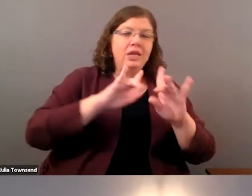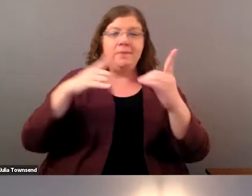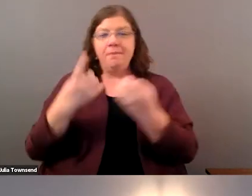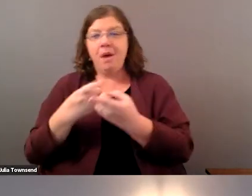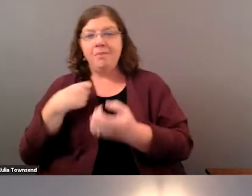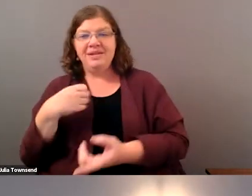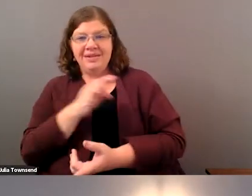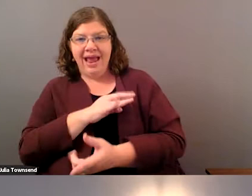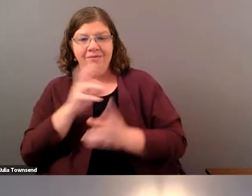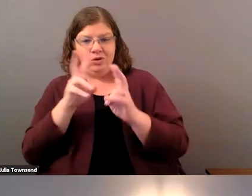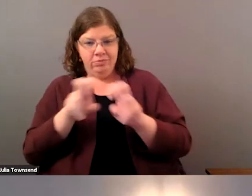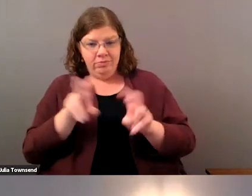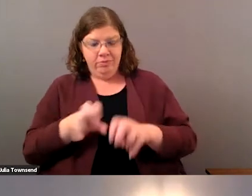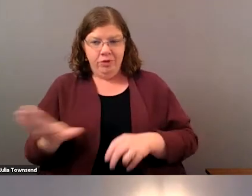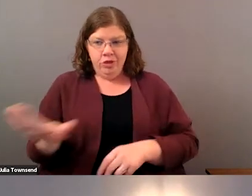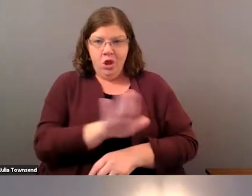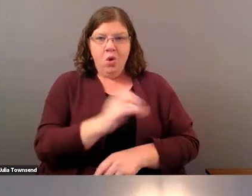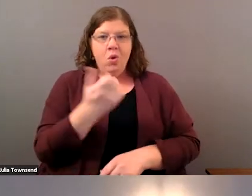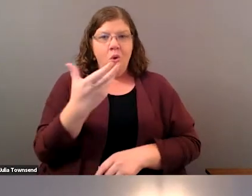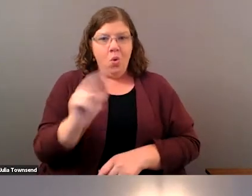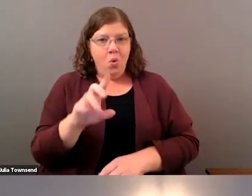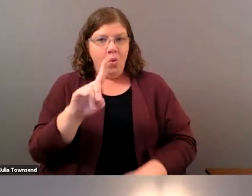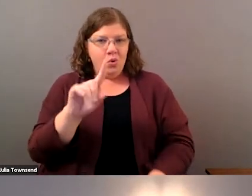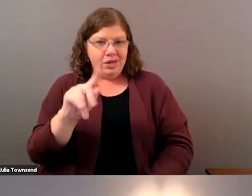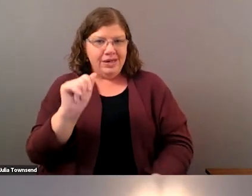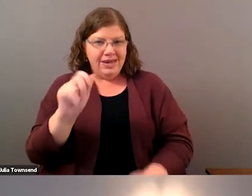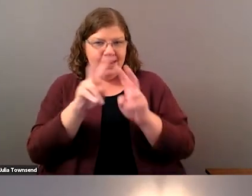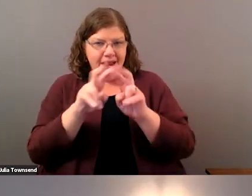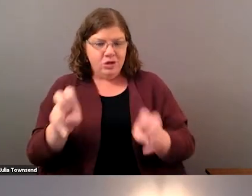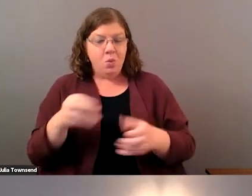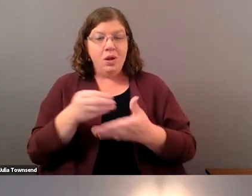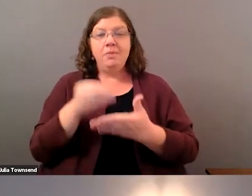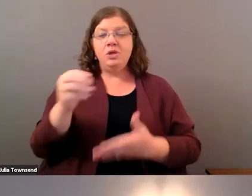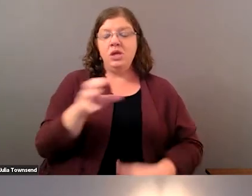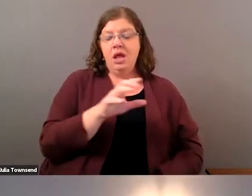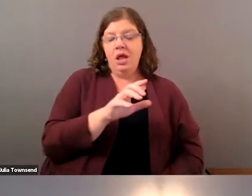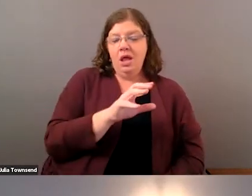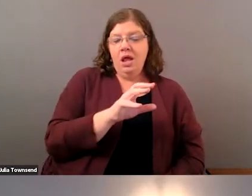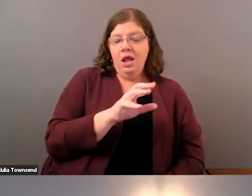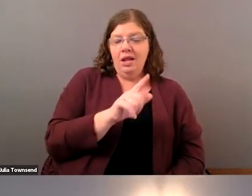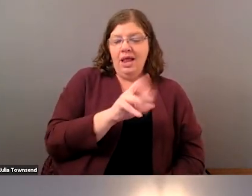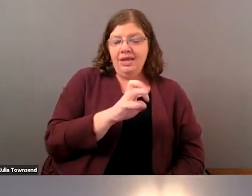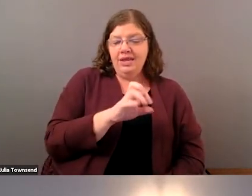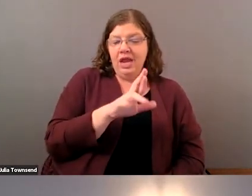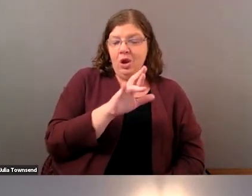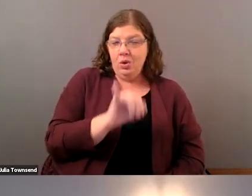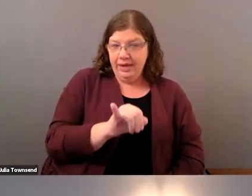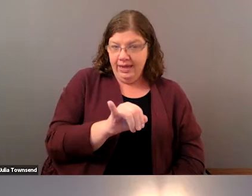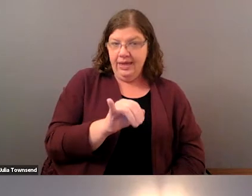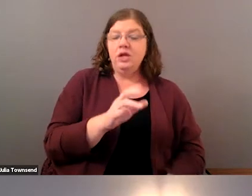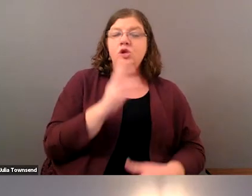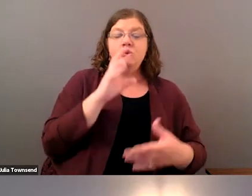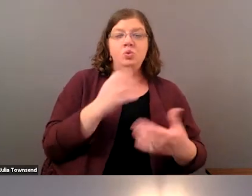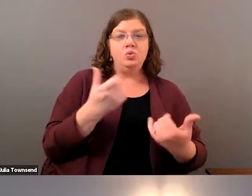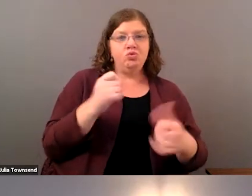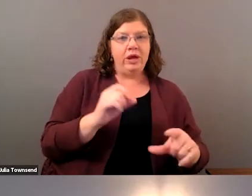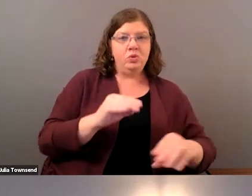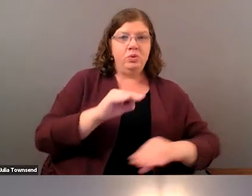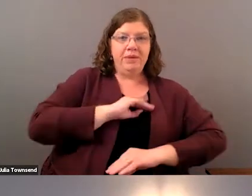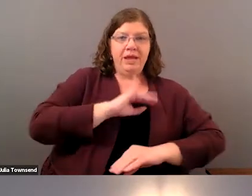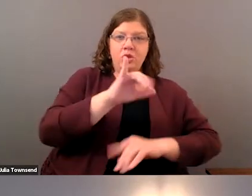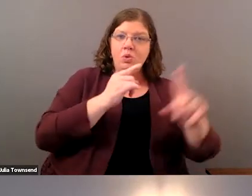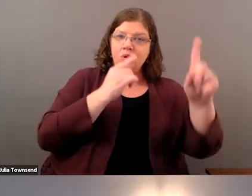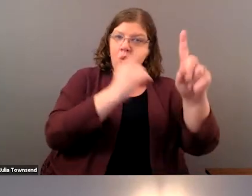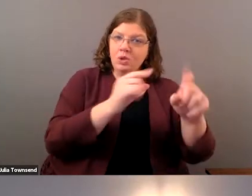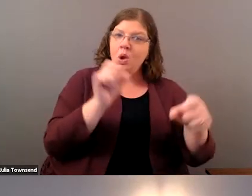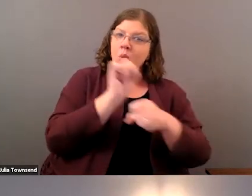analysis. We had purchased a platform called Videri in an attempt to meet these goals, and we worked hard